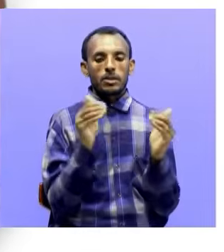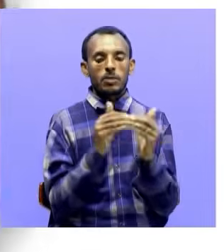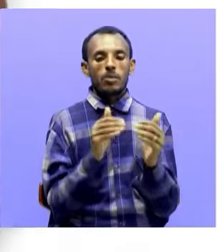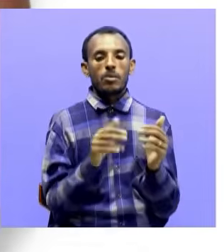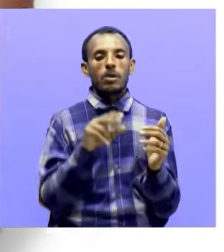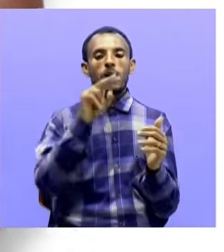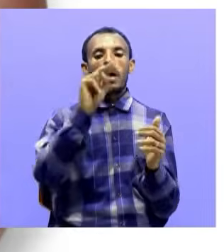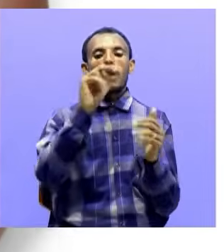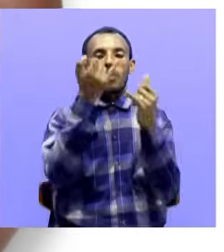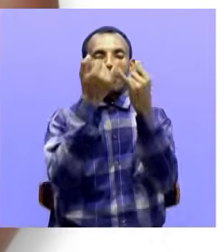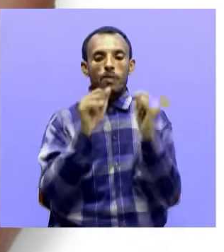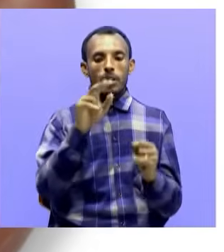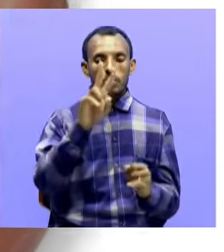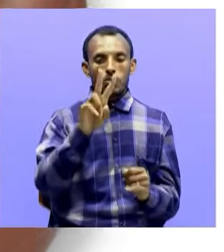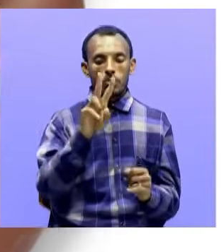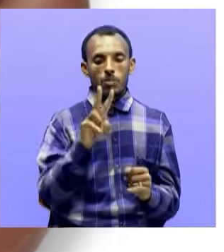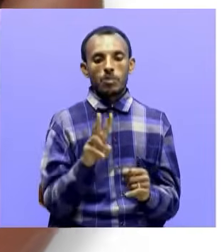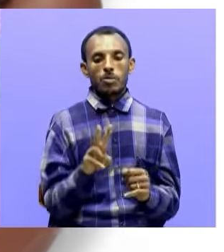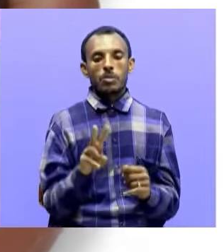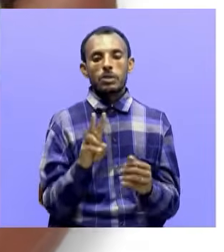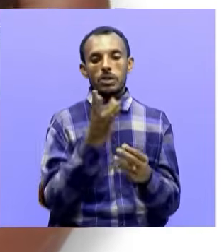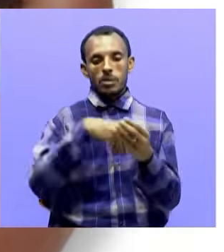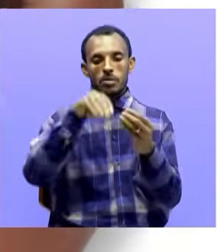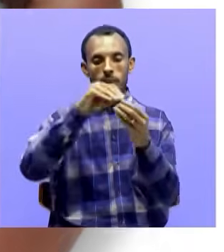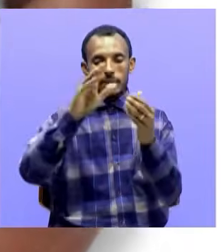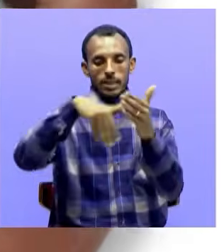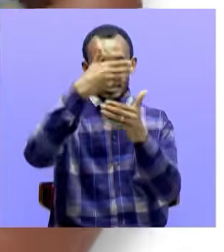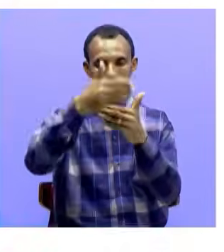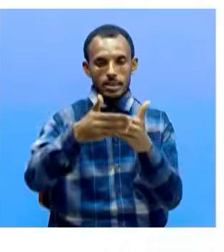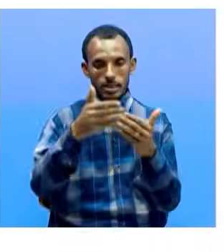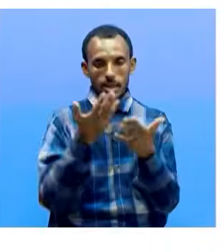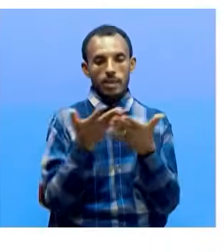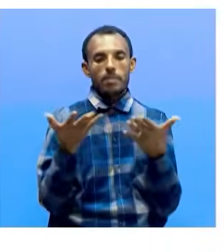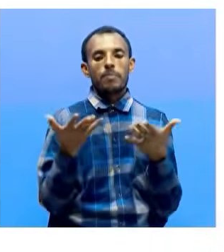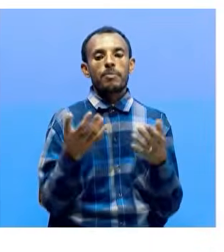n over 2's item plus the next item